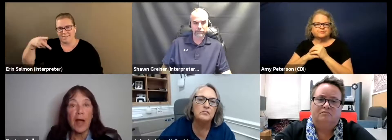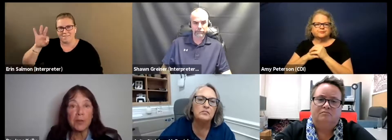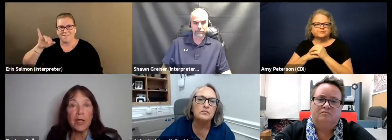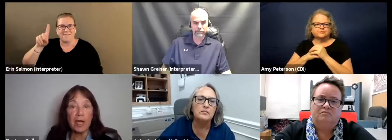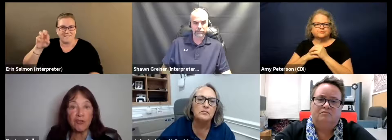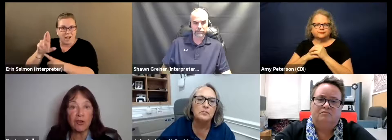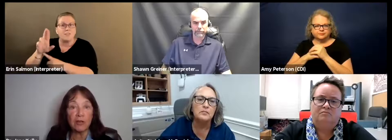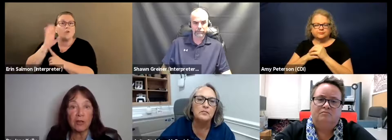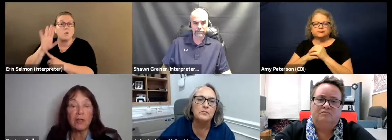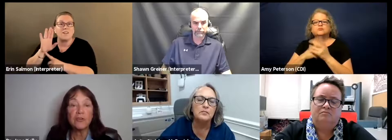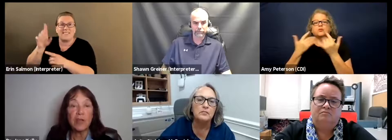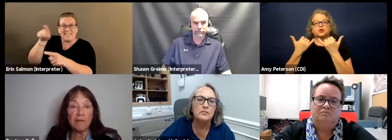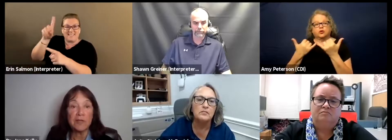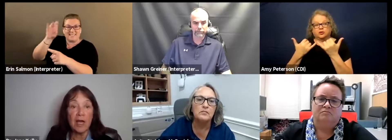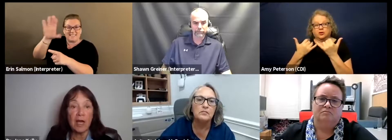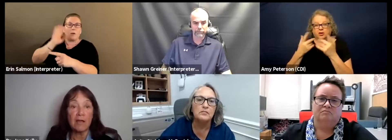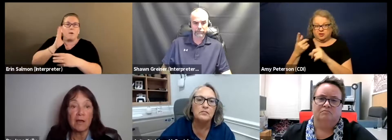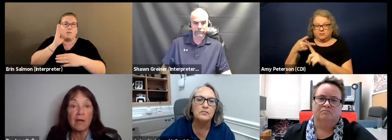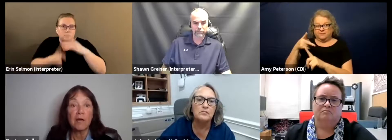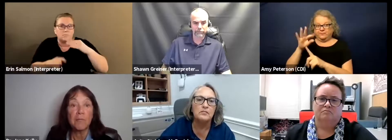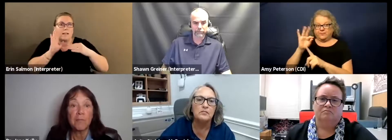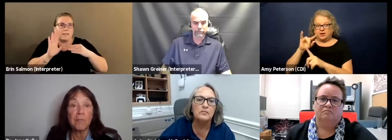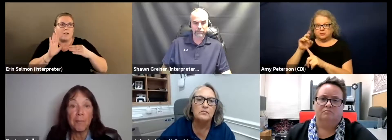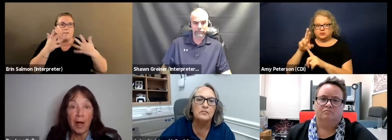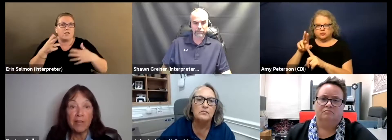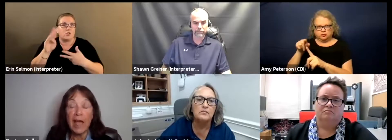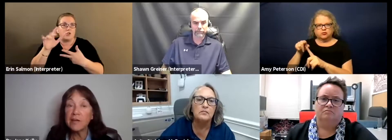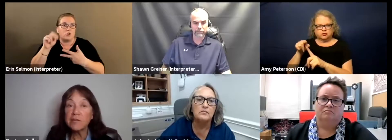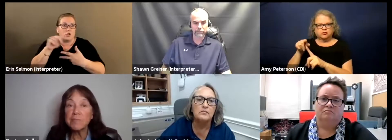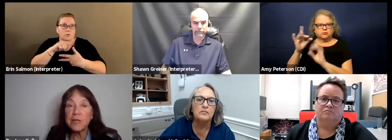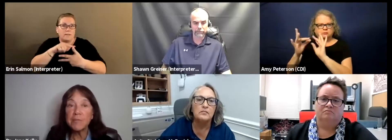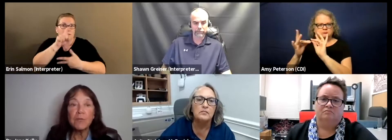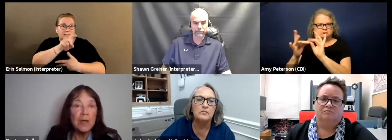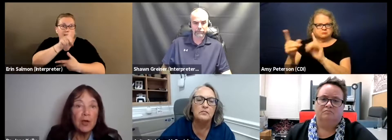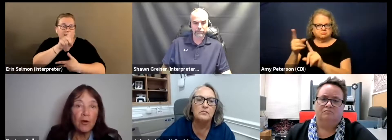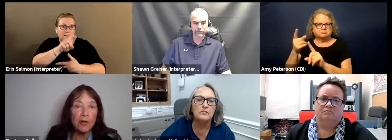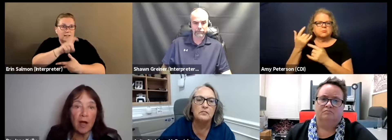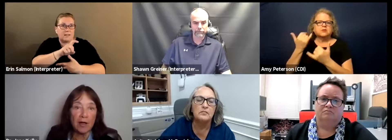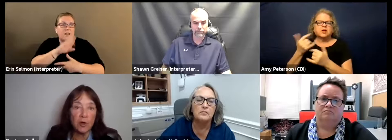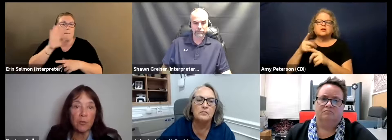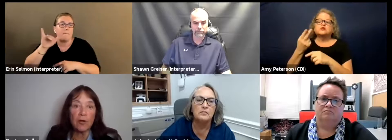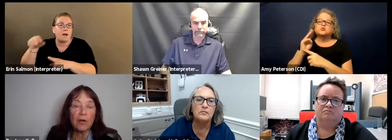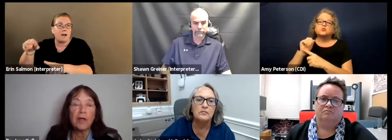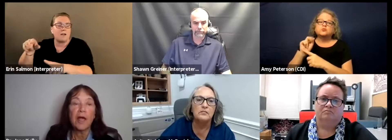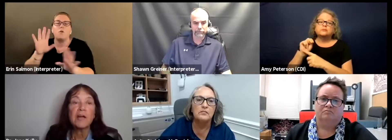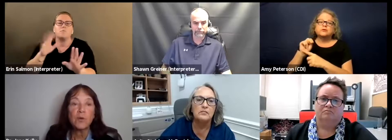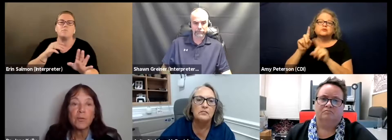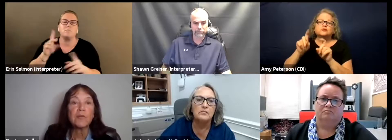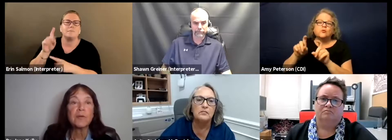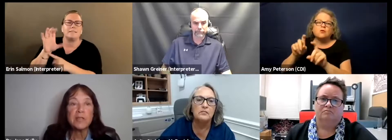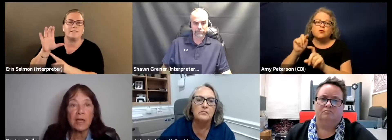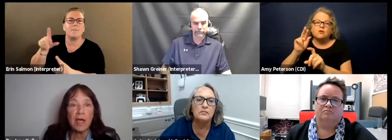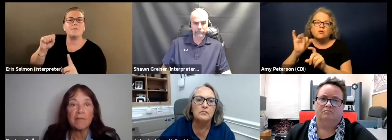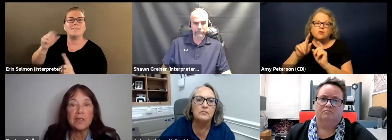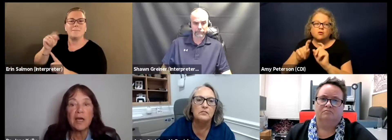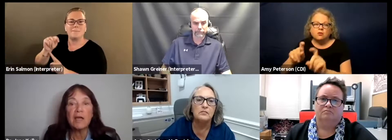their application to the FDA by the end of September, maybe early October. And it will